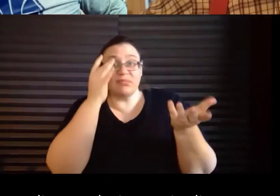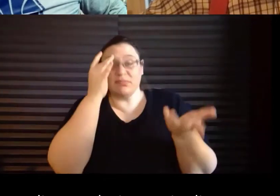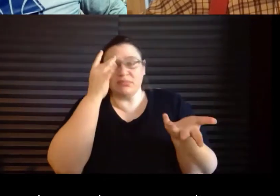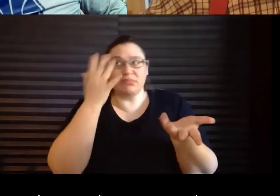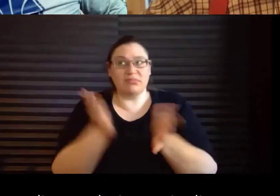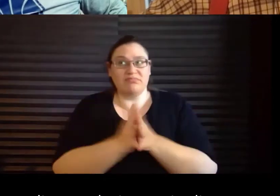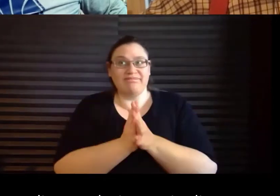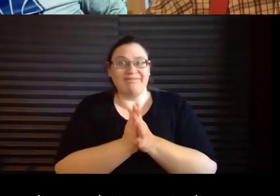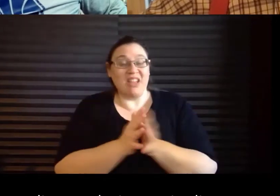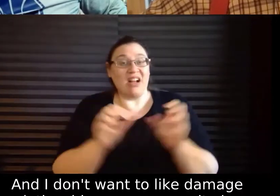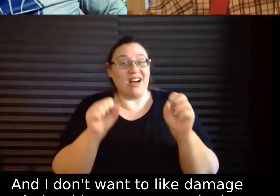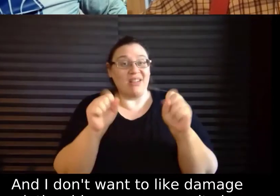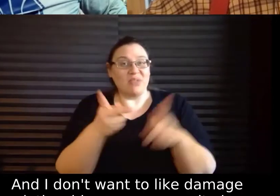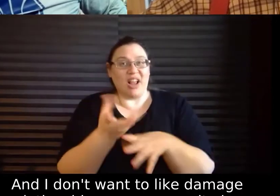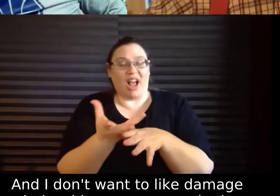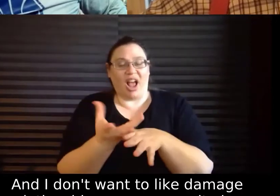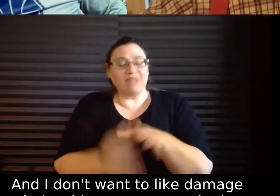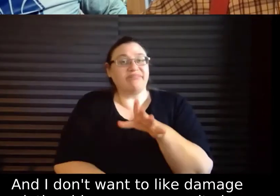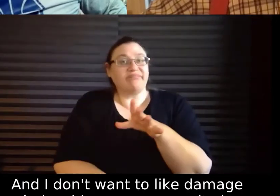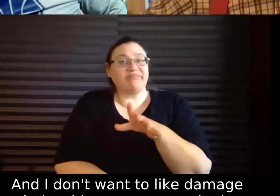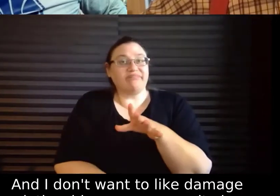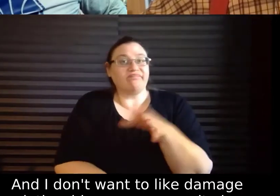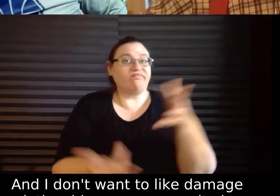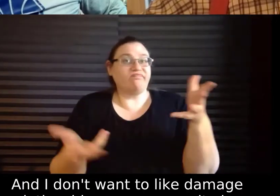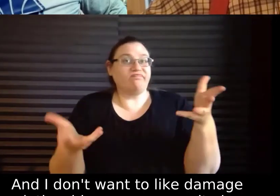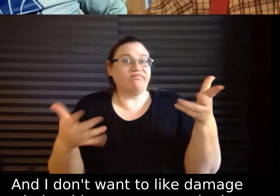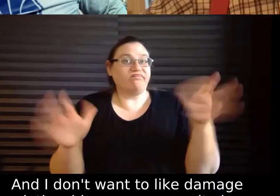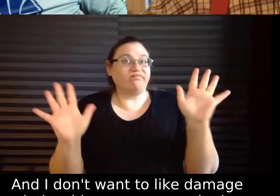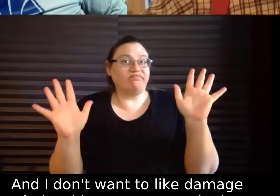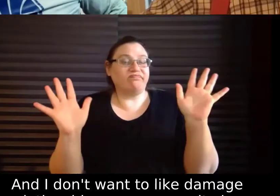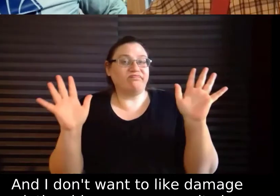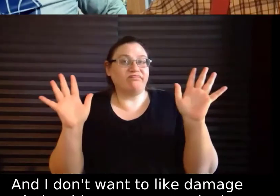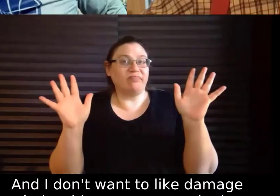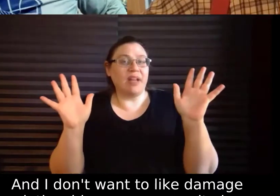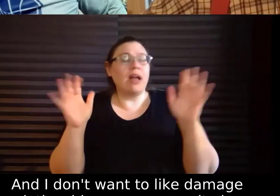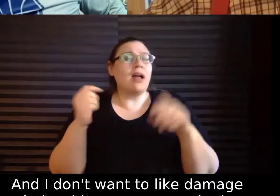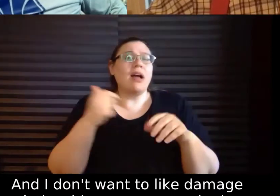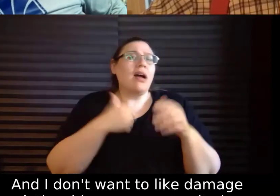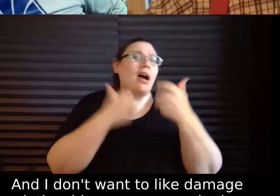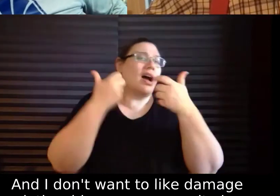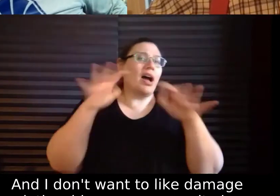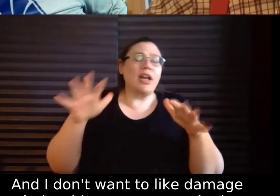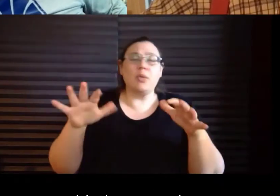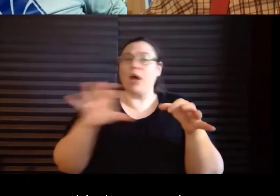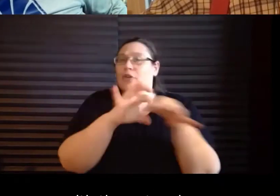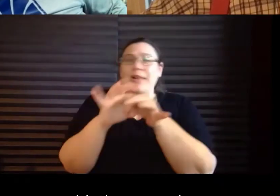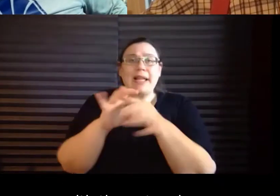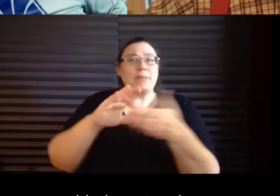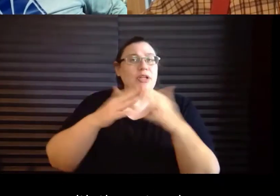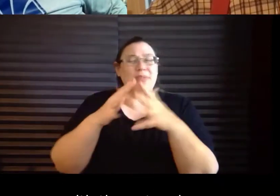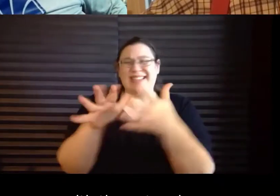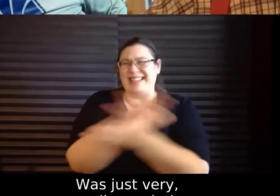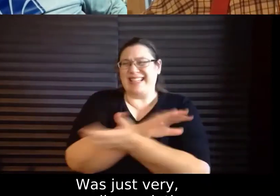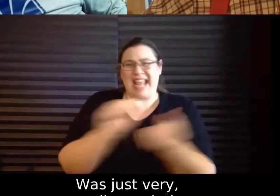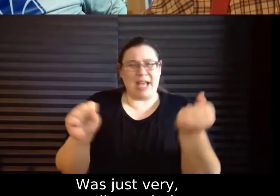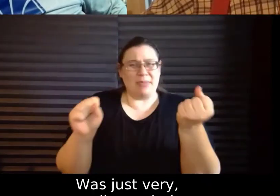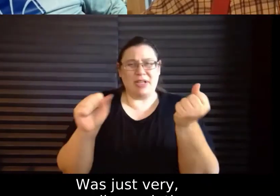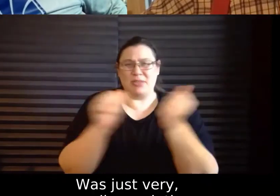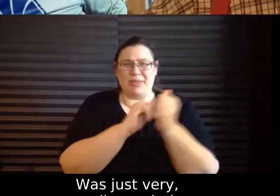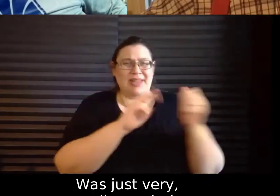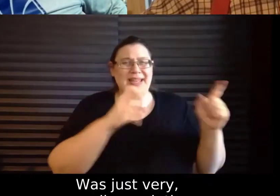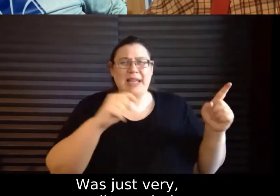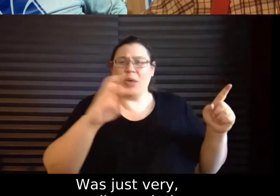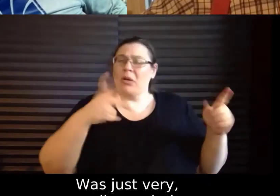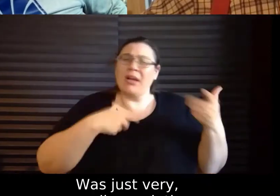lost opportunity. And look, I don't want to damage relationships our community has with the network. It was